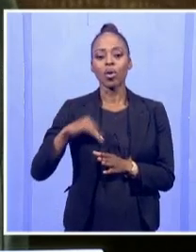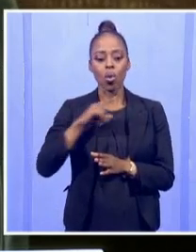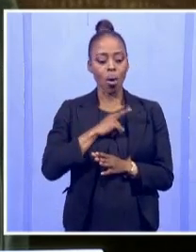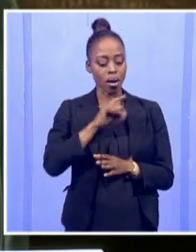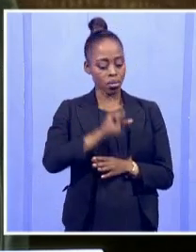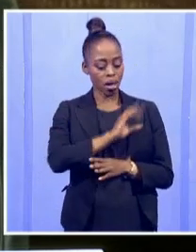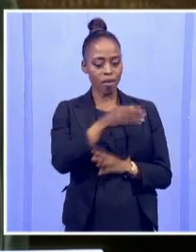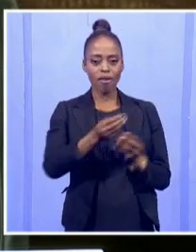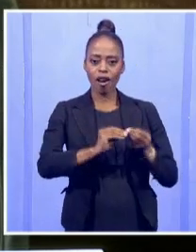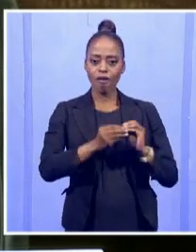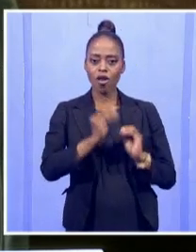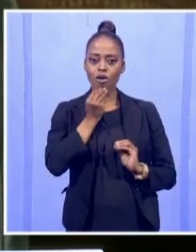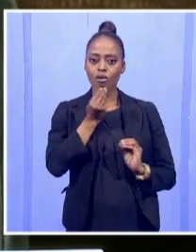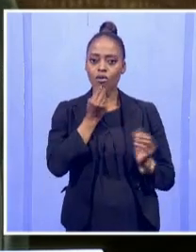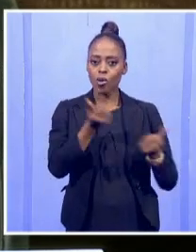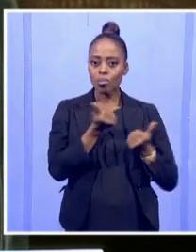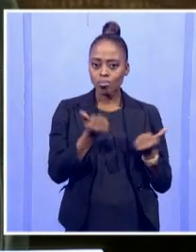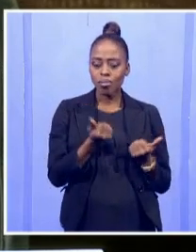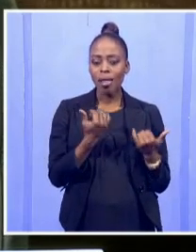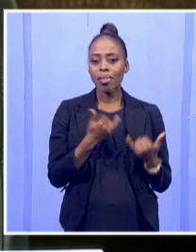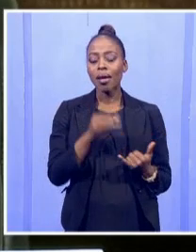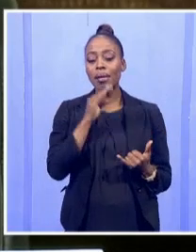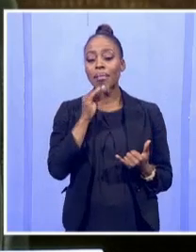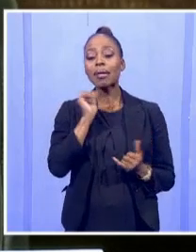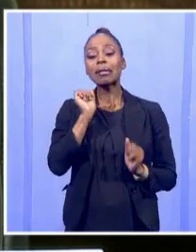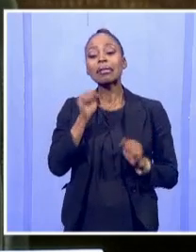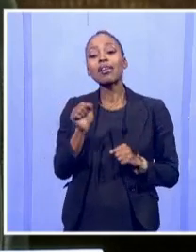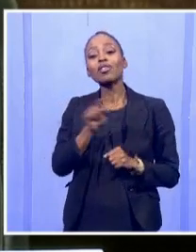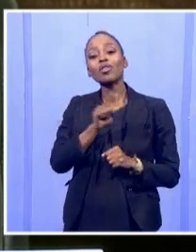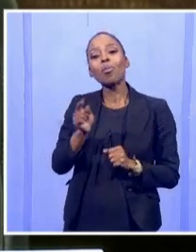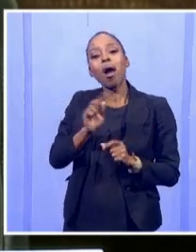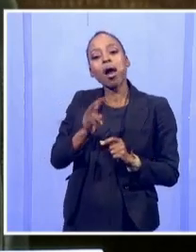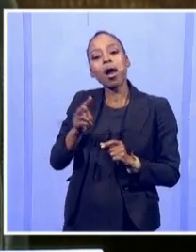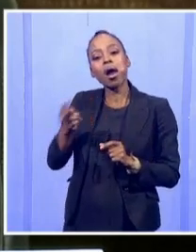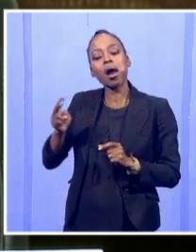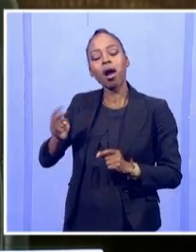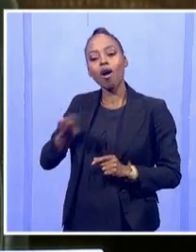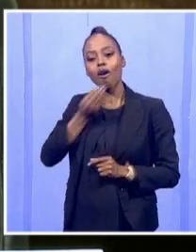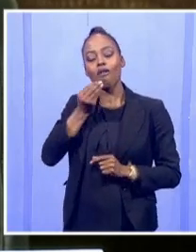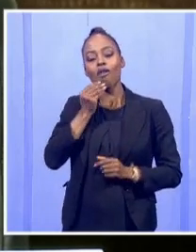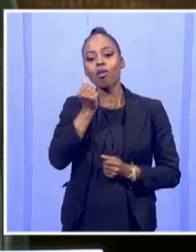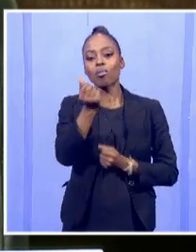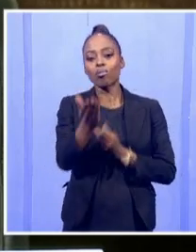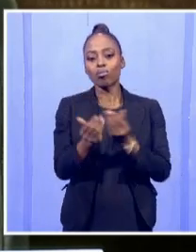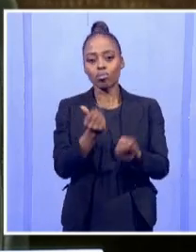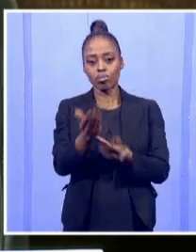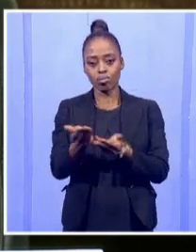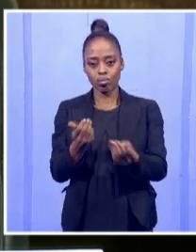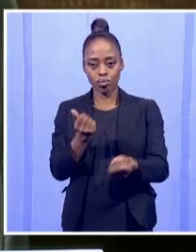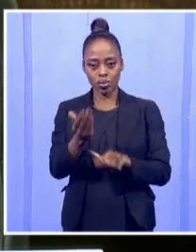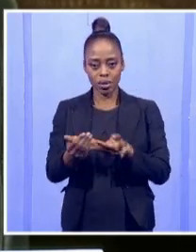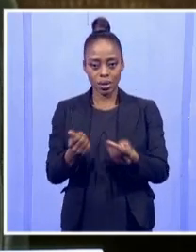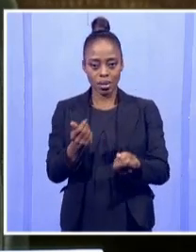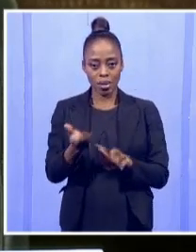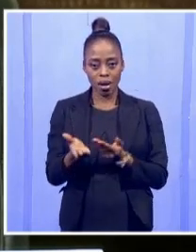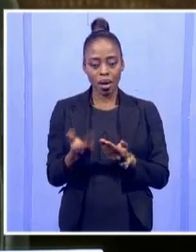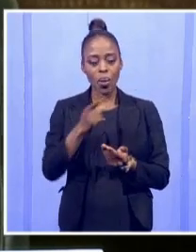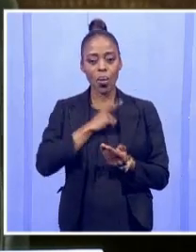Africa, assisting with your need to diversify food supplies in an unpredictable